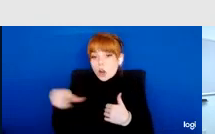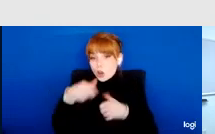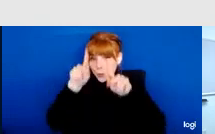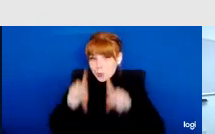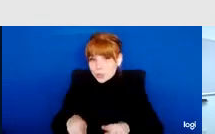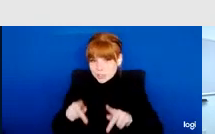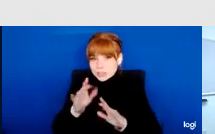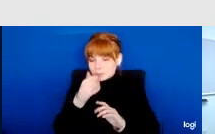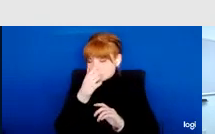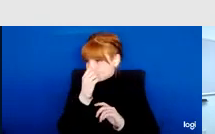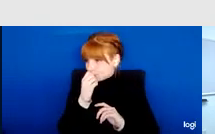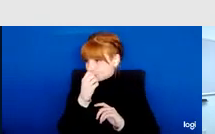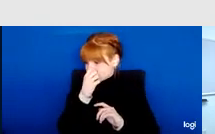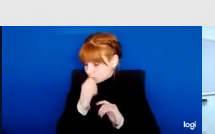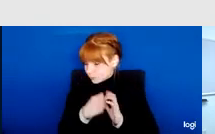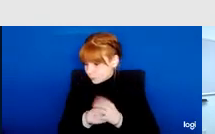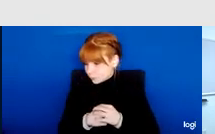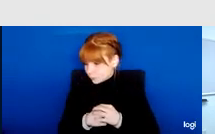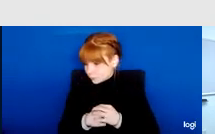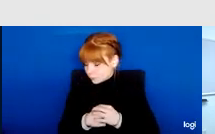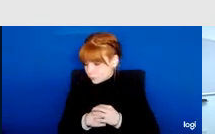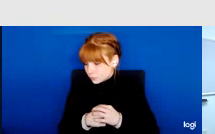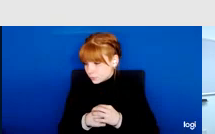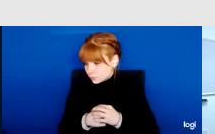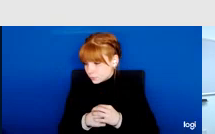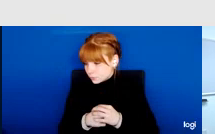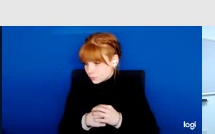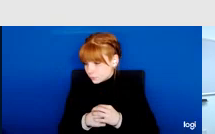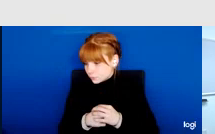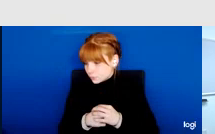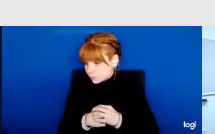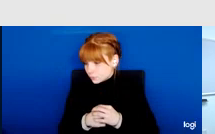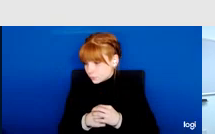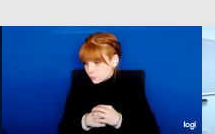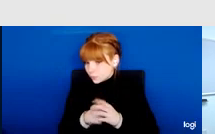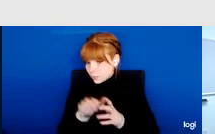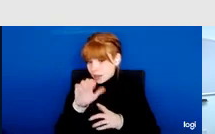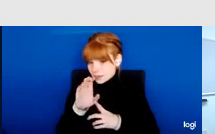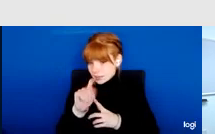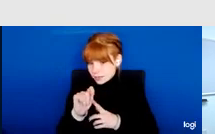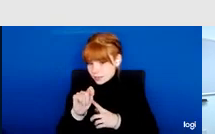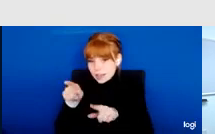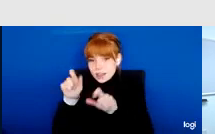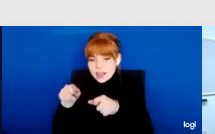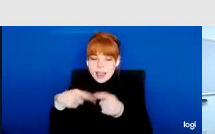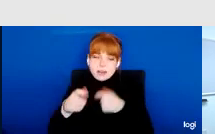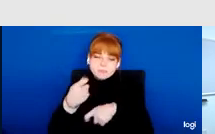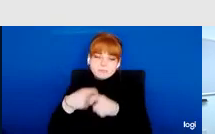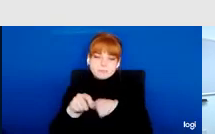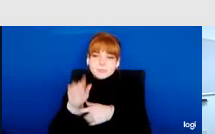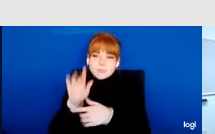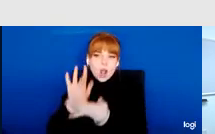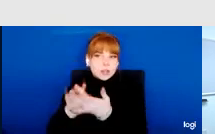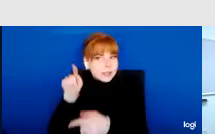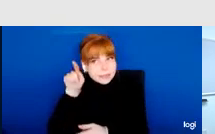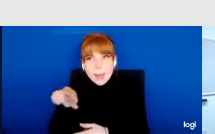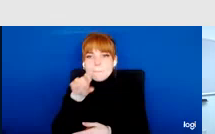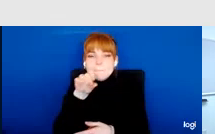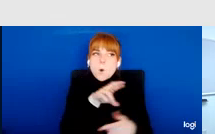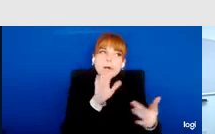and Minute does not have a coordinator for the partner agency, but the agency does. Yes, contact that person, contact either or